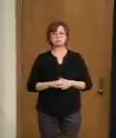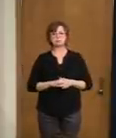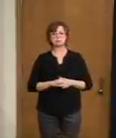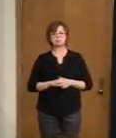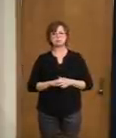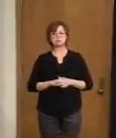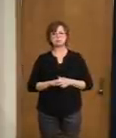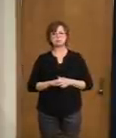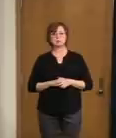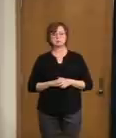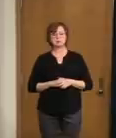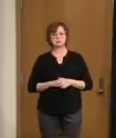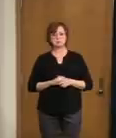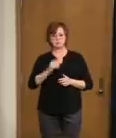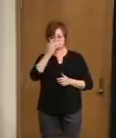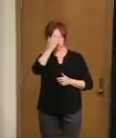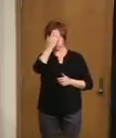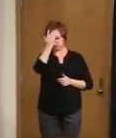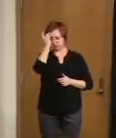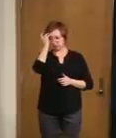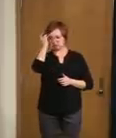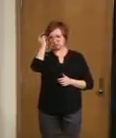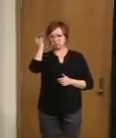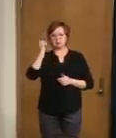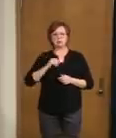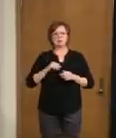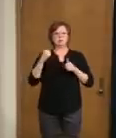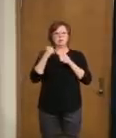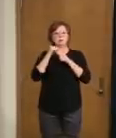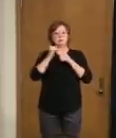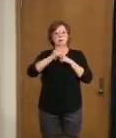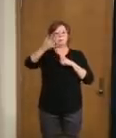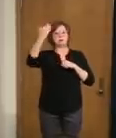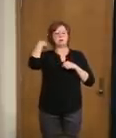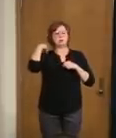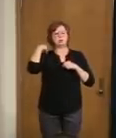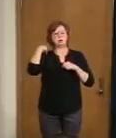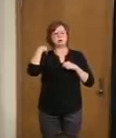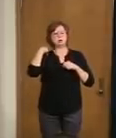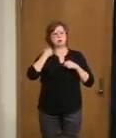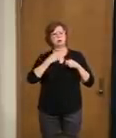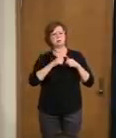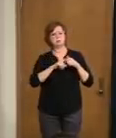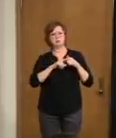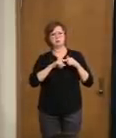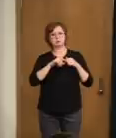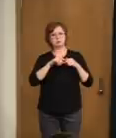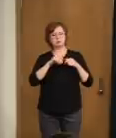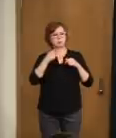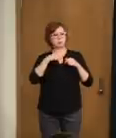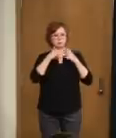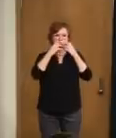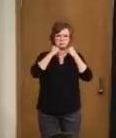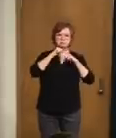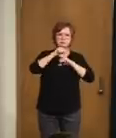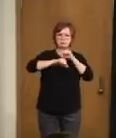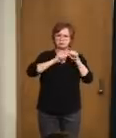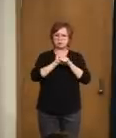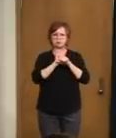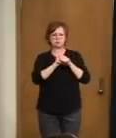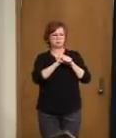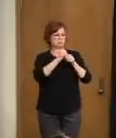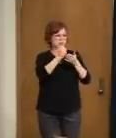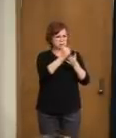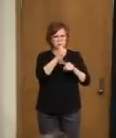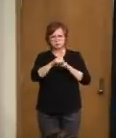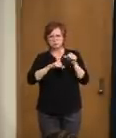about in the early days of the pandemic about looking out for each other. Many people who are getting COVID right now, in some cases, have challenges